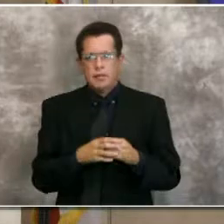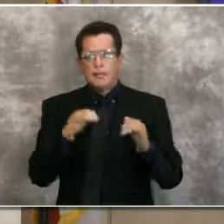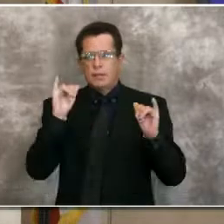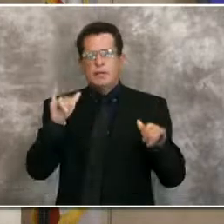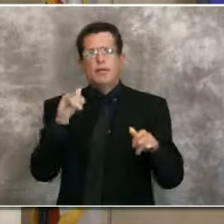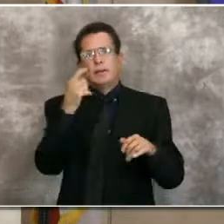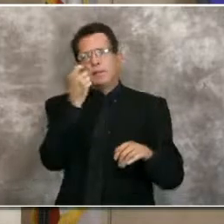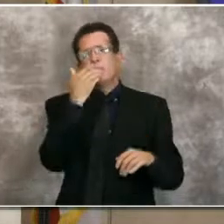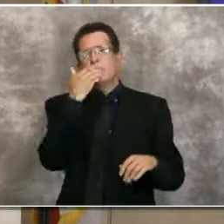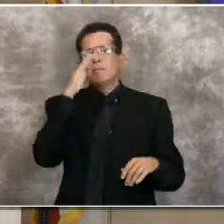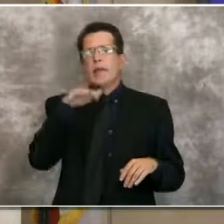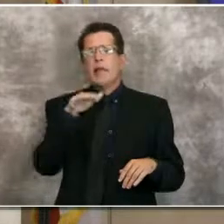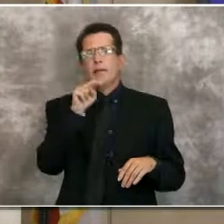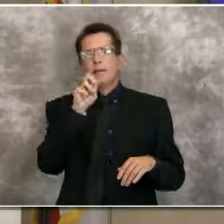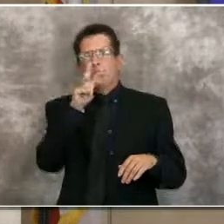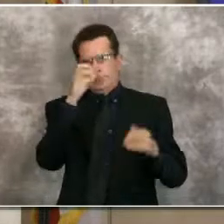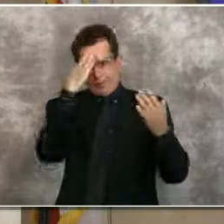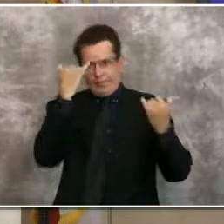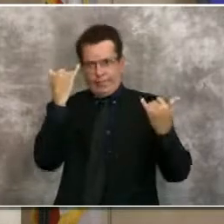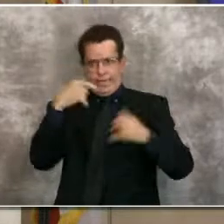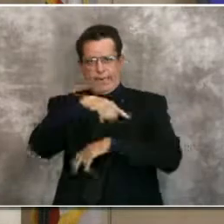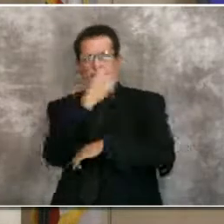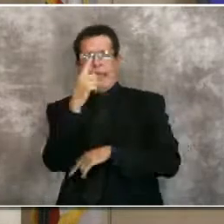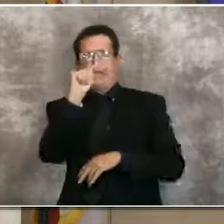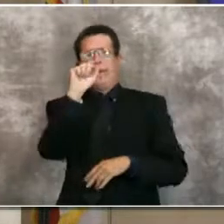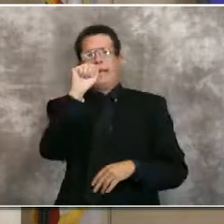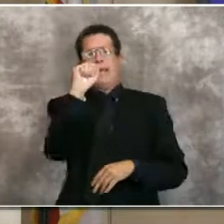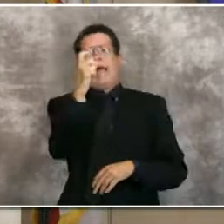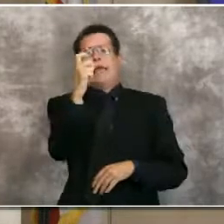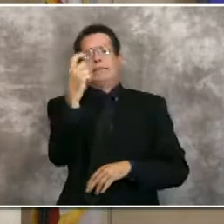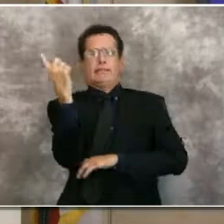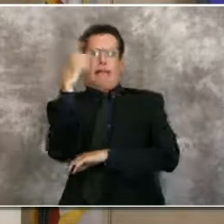because today is tax day,